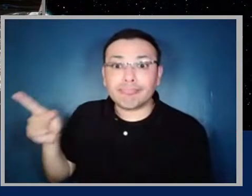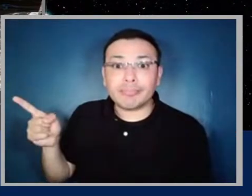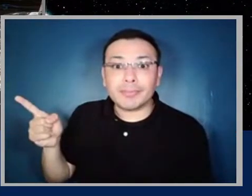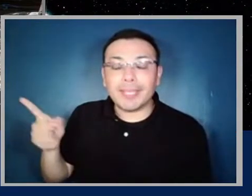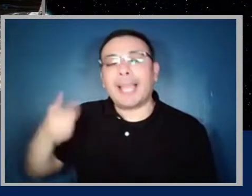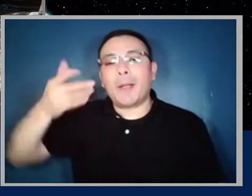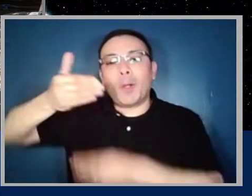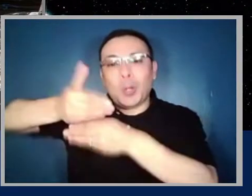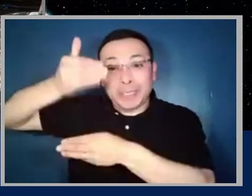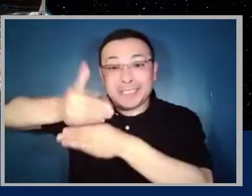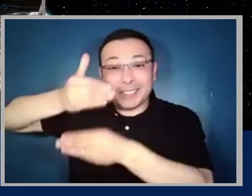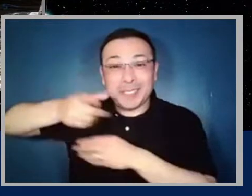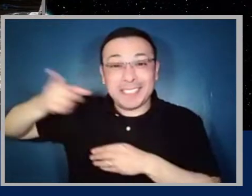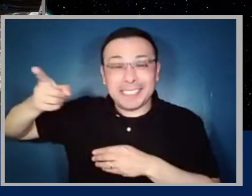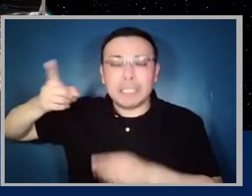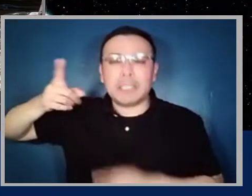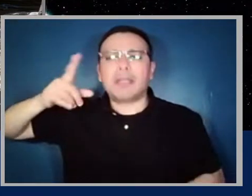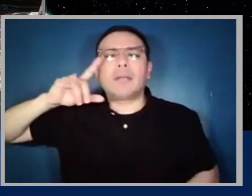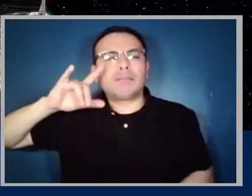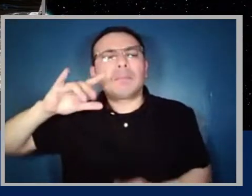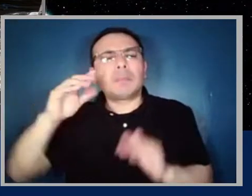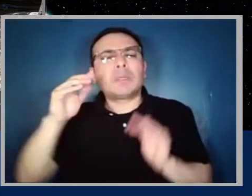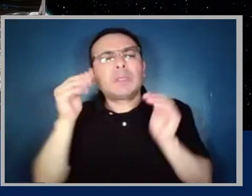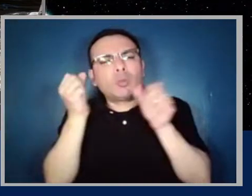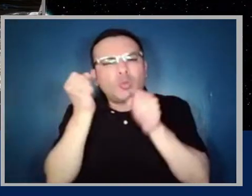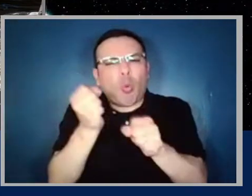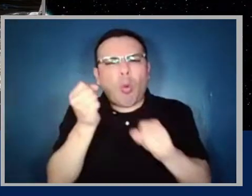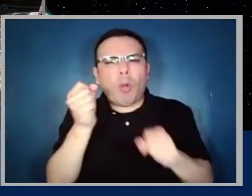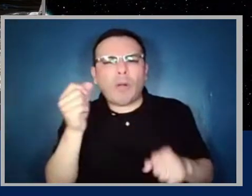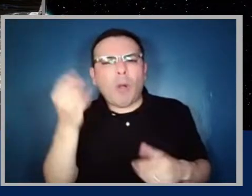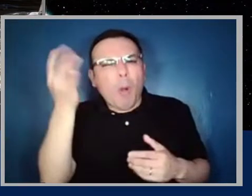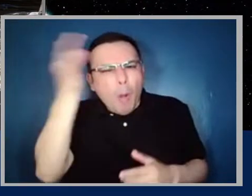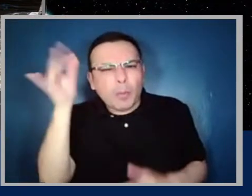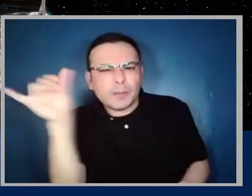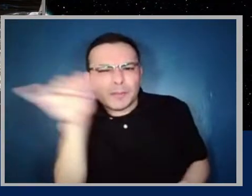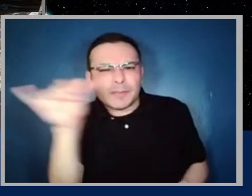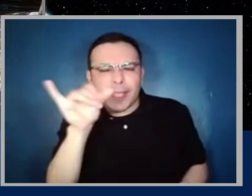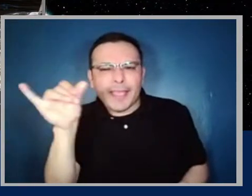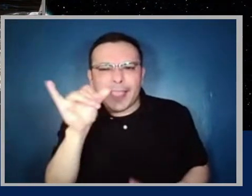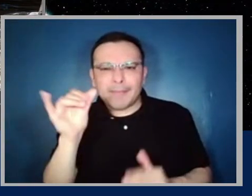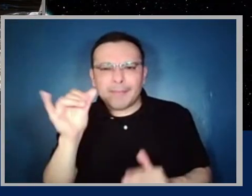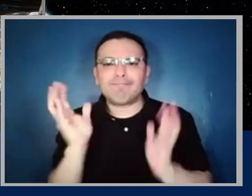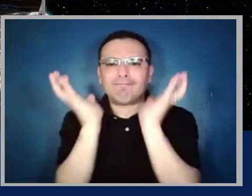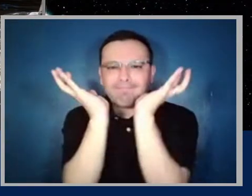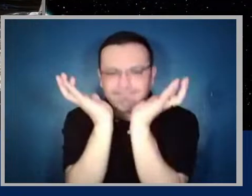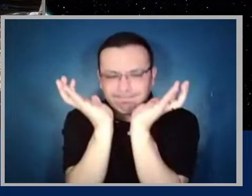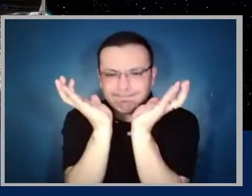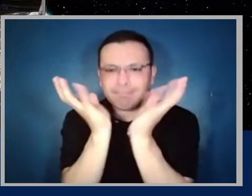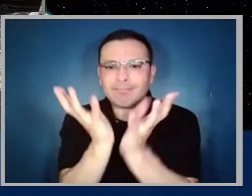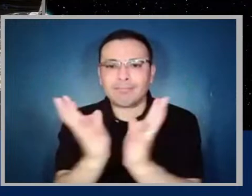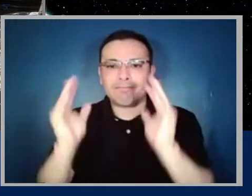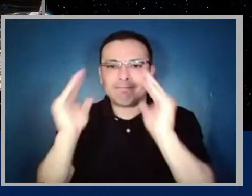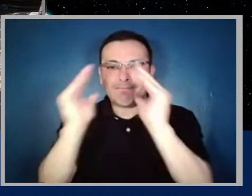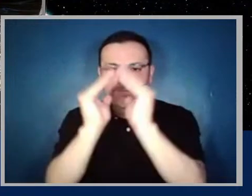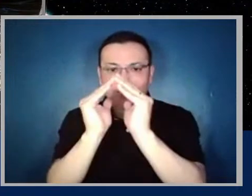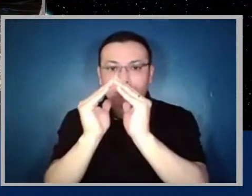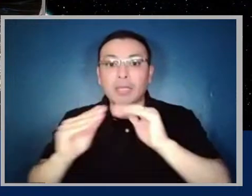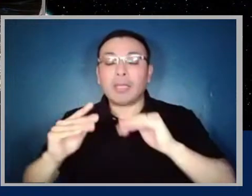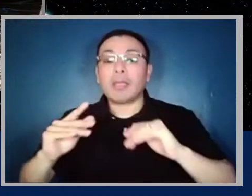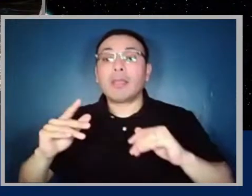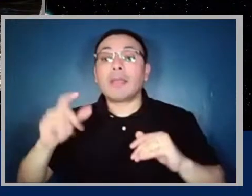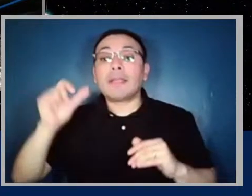very similar to the capsule. And the hatch is very similar from what it feels like, even though